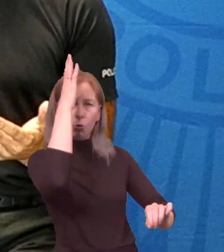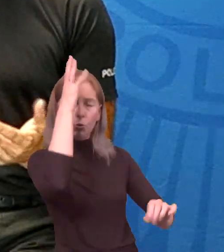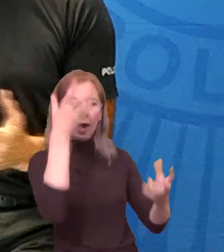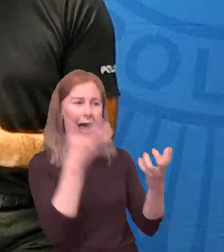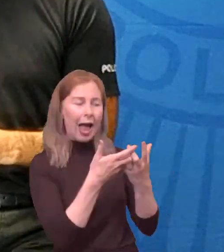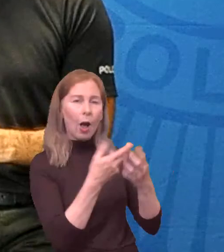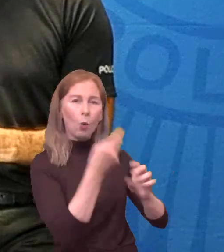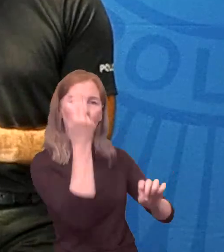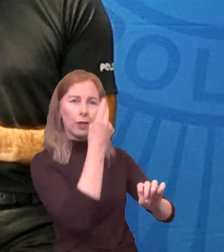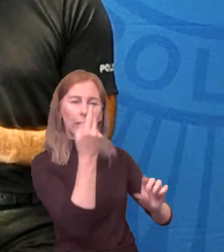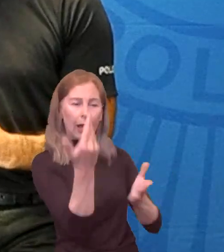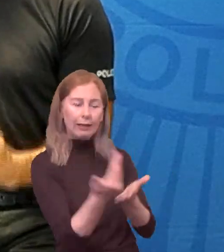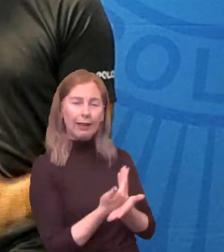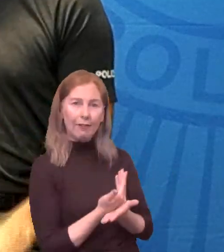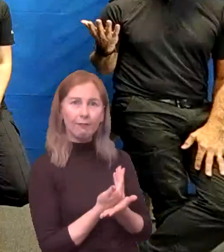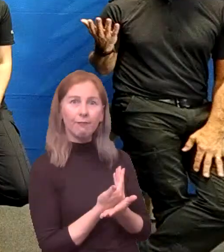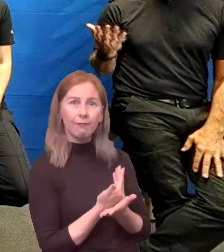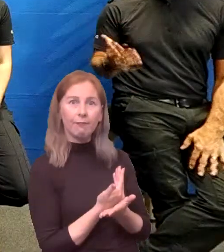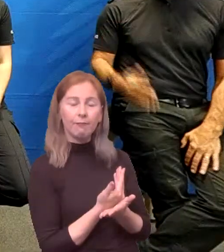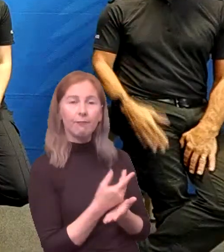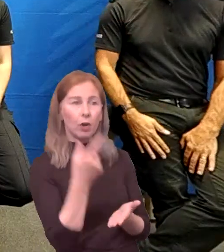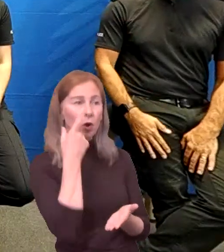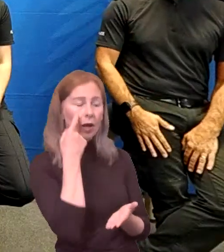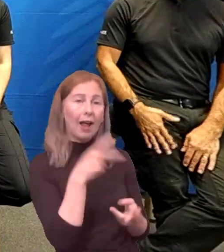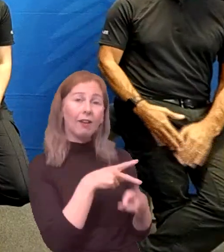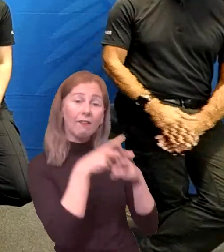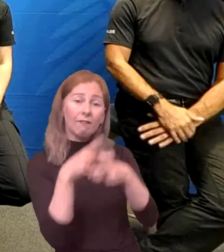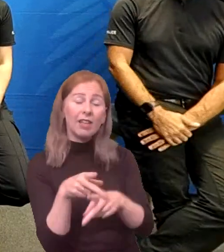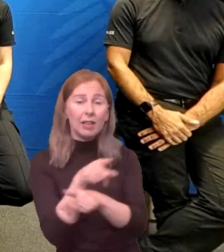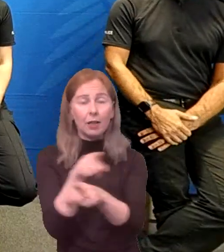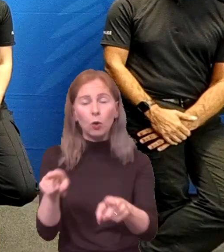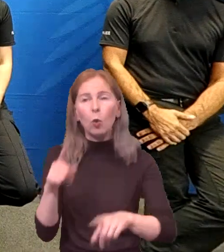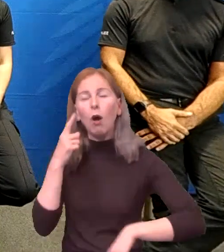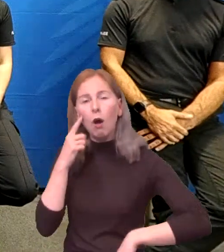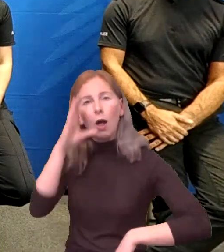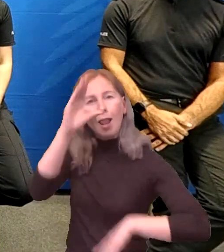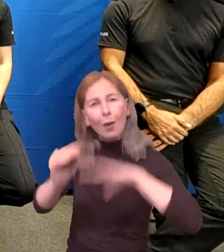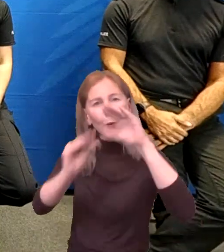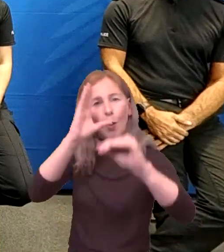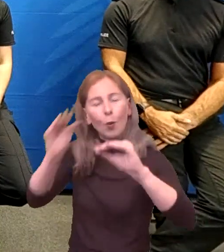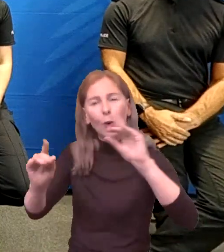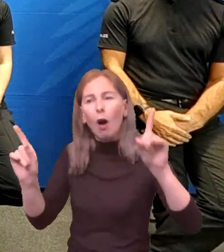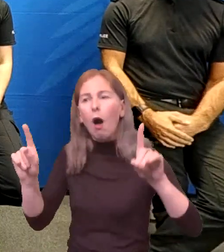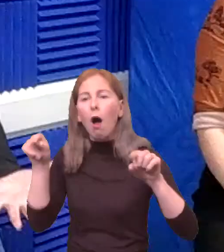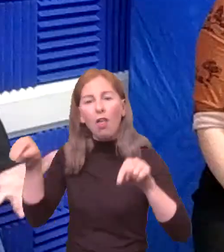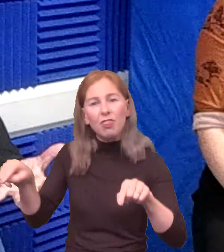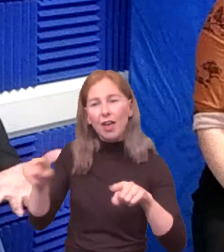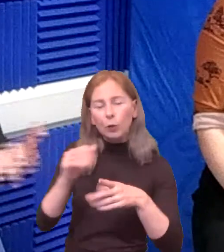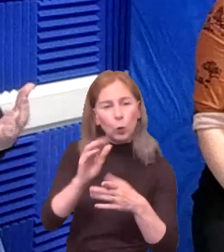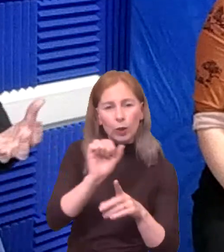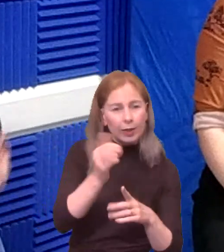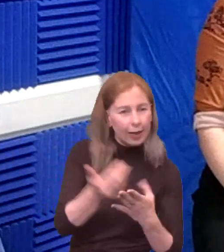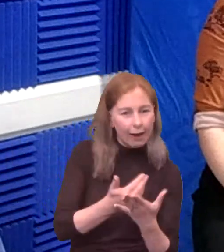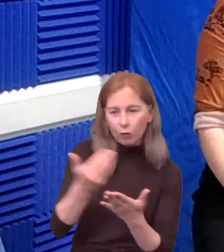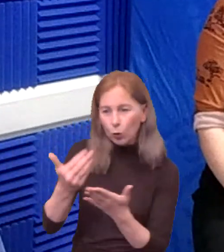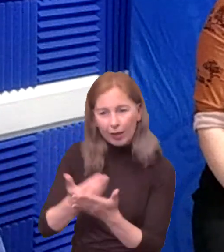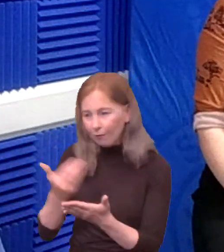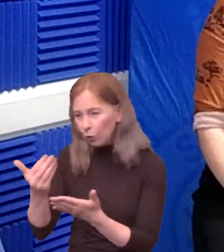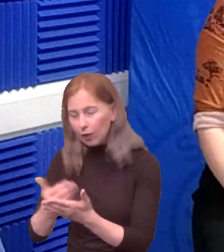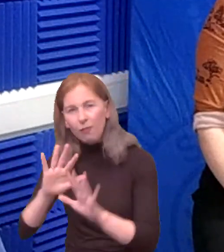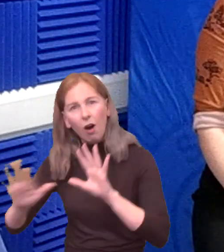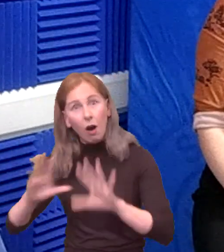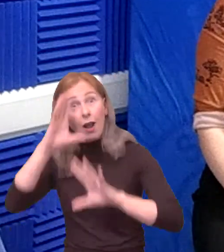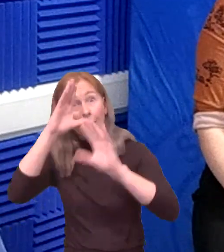know the NFU do that as well. Yeah, it's something that we really try to hammer home to members,